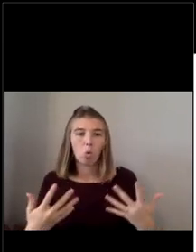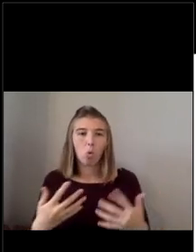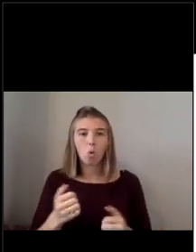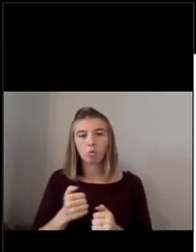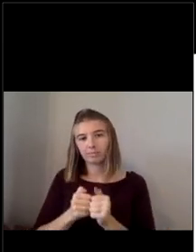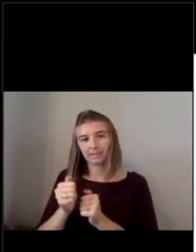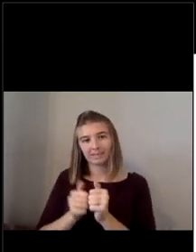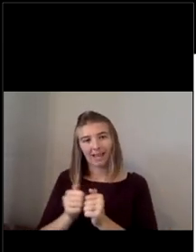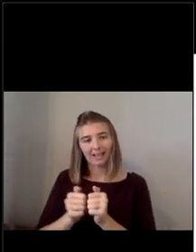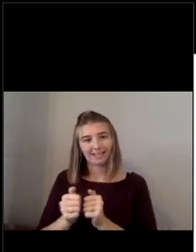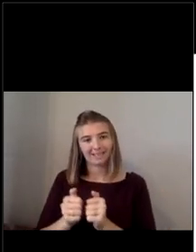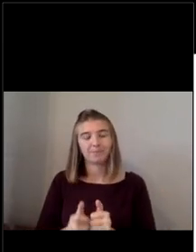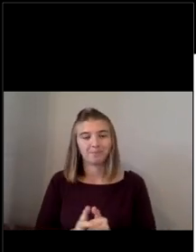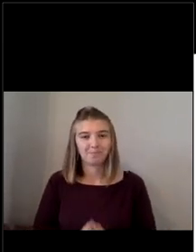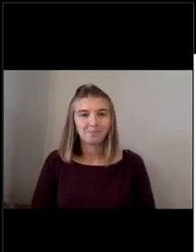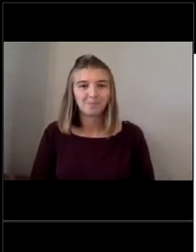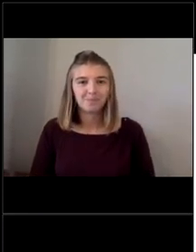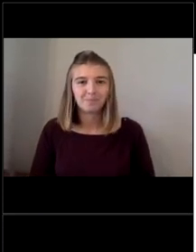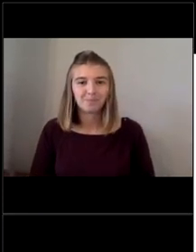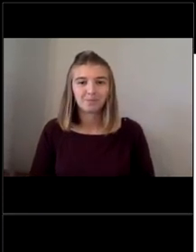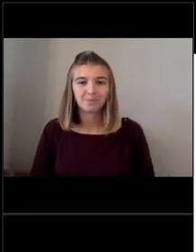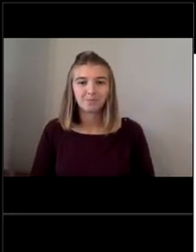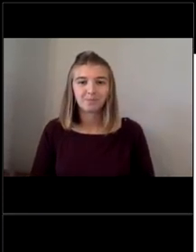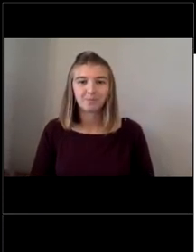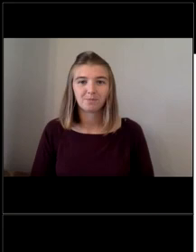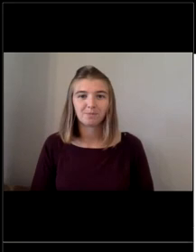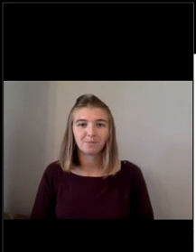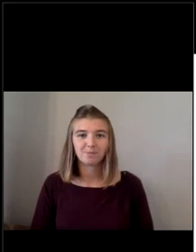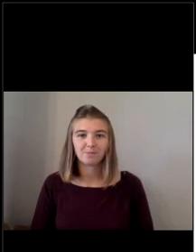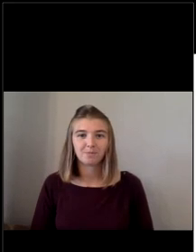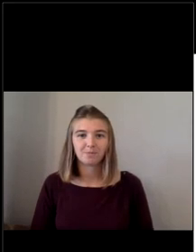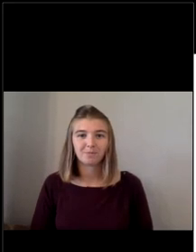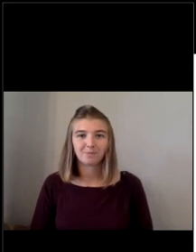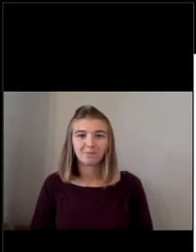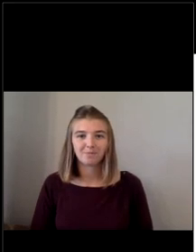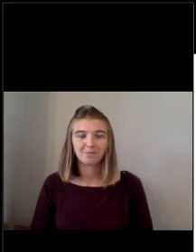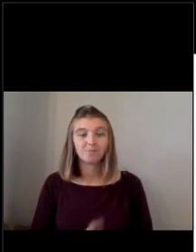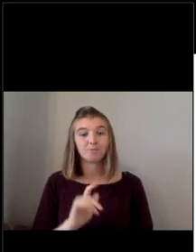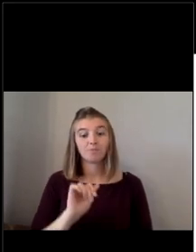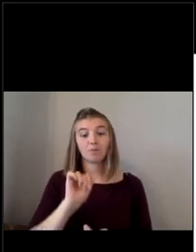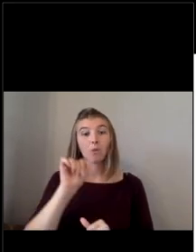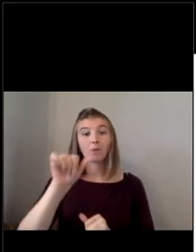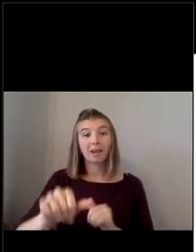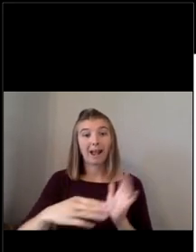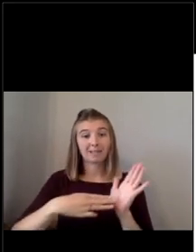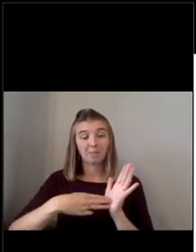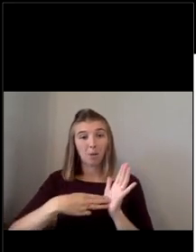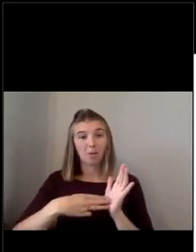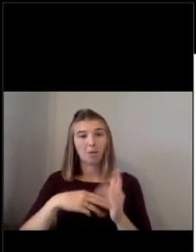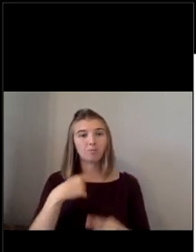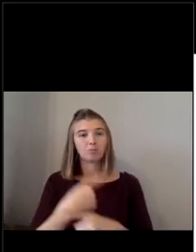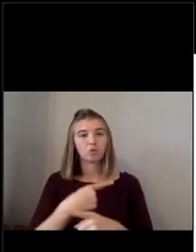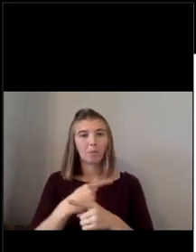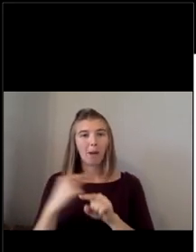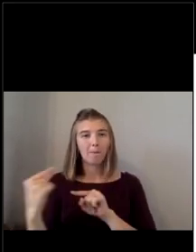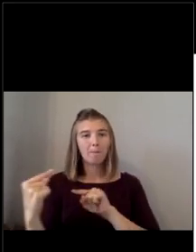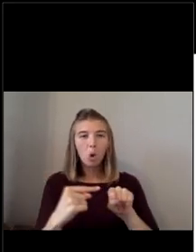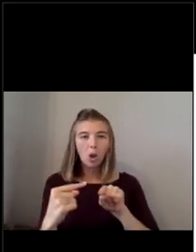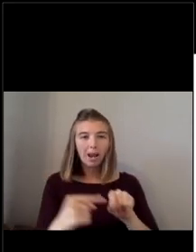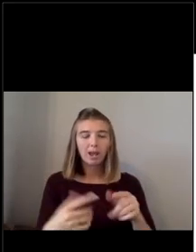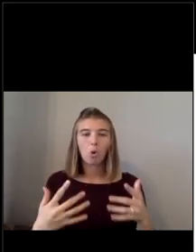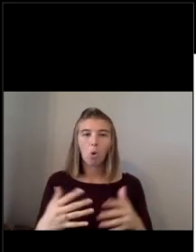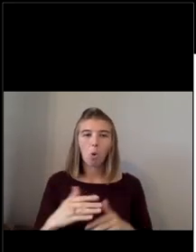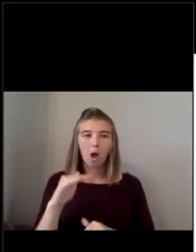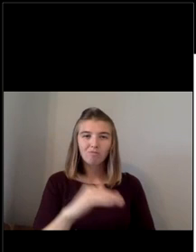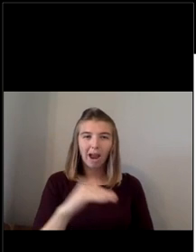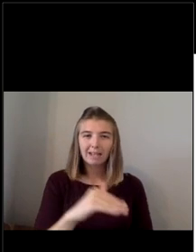similar service by text as well. So do have a look at that. Now, next month, we are talking about bullying and harassment, in particular,